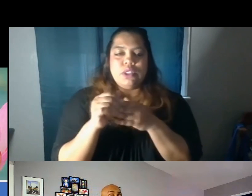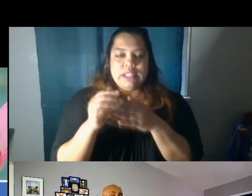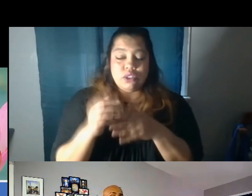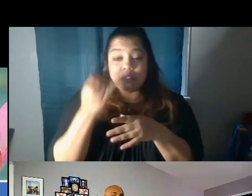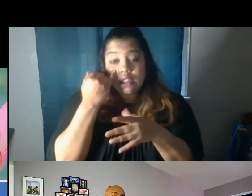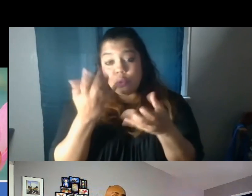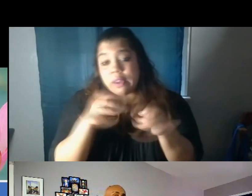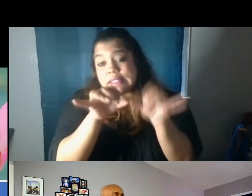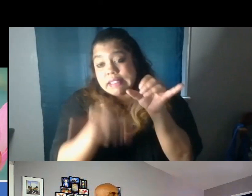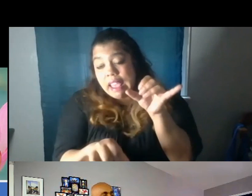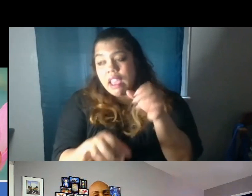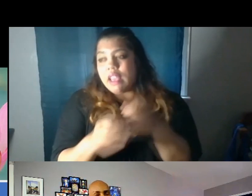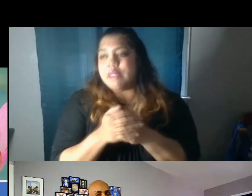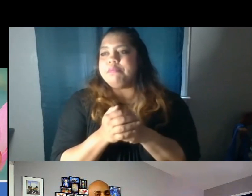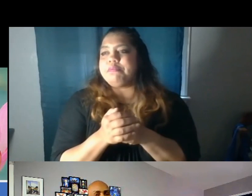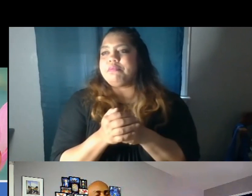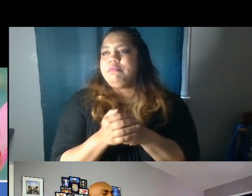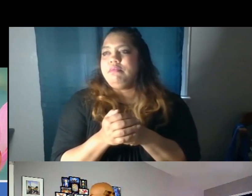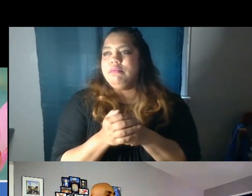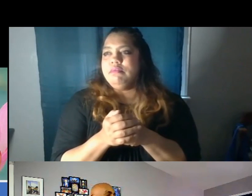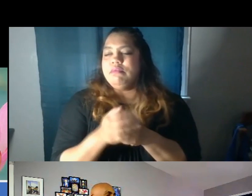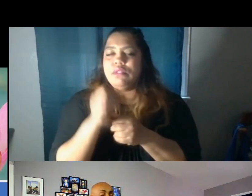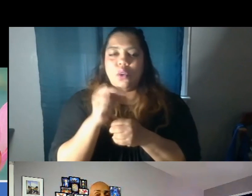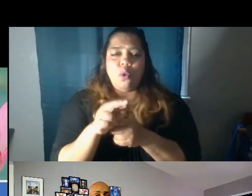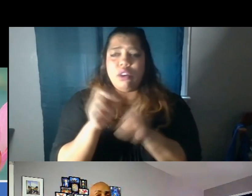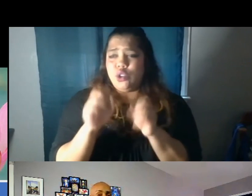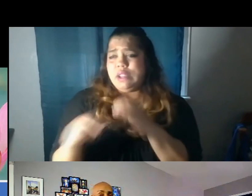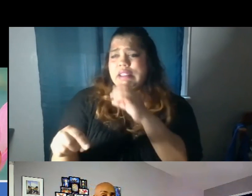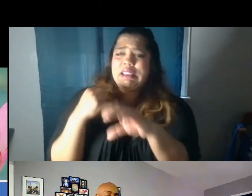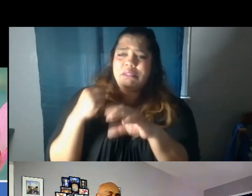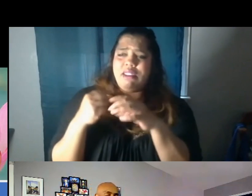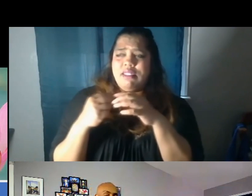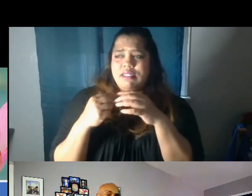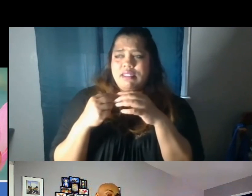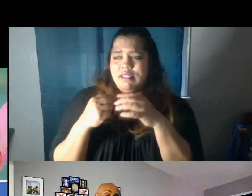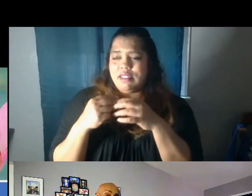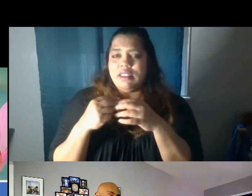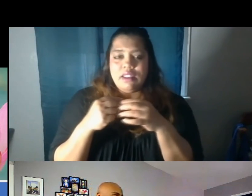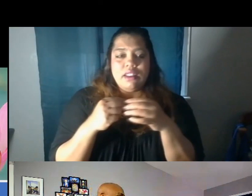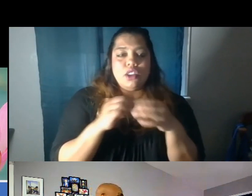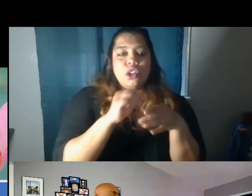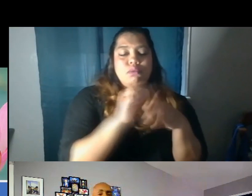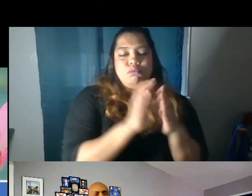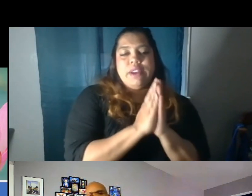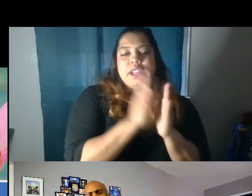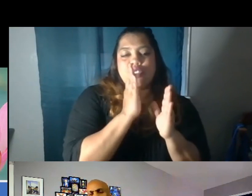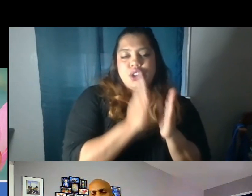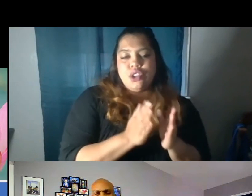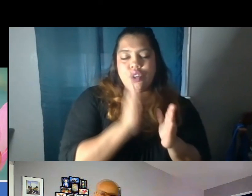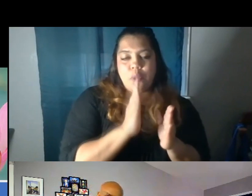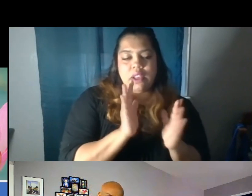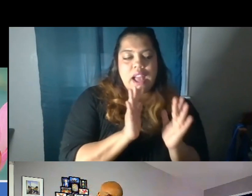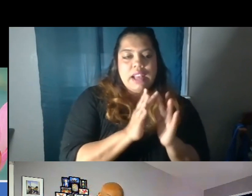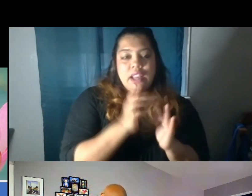like a practitioner to reach out, send an email, and we will make sure that a practitioner contacts you to set up prayer. If you don't really